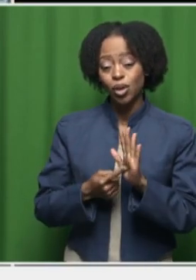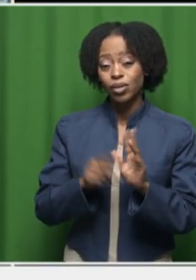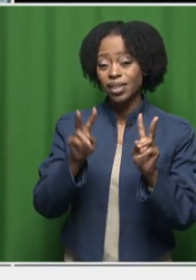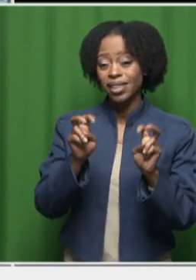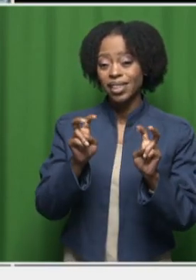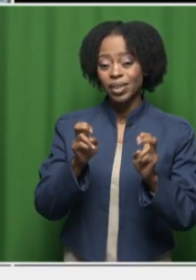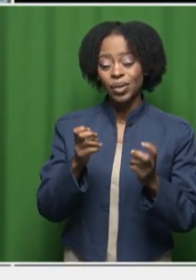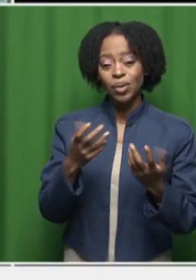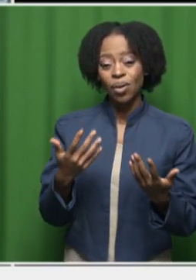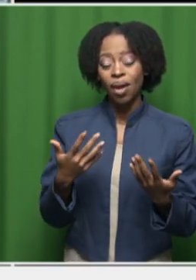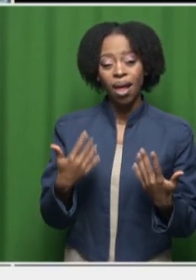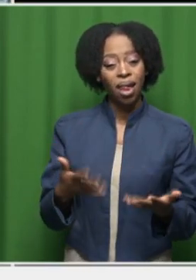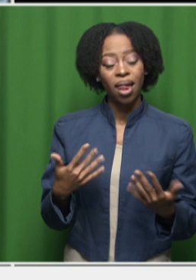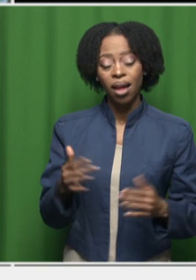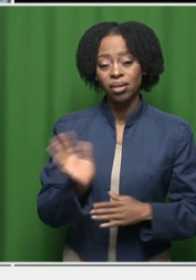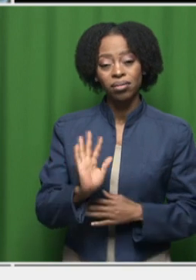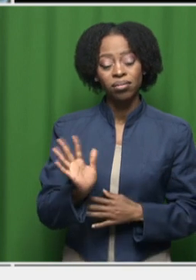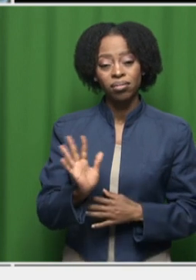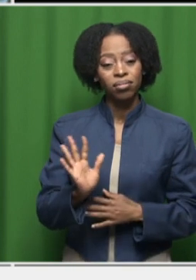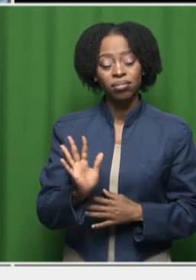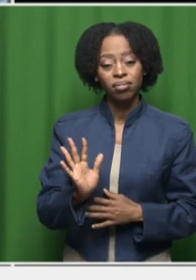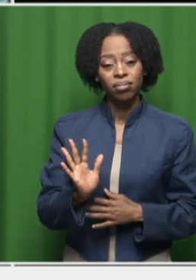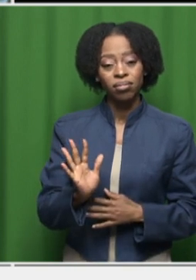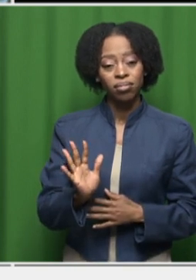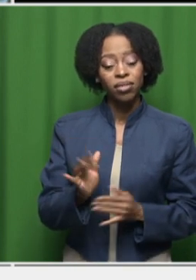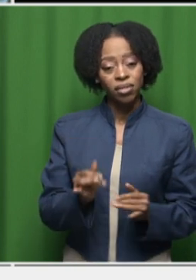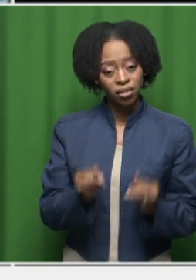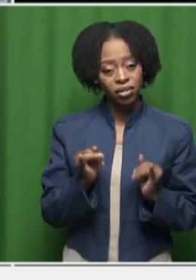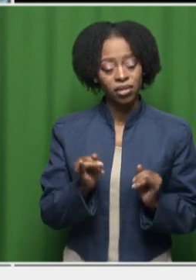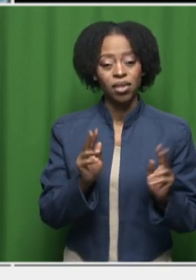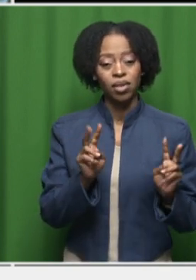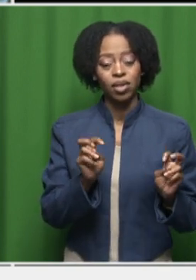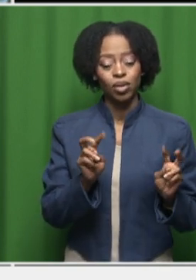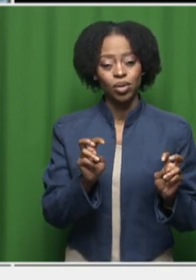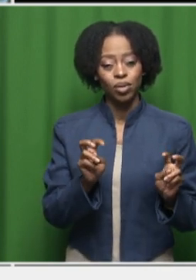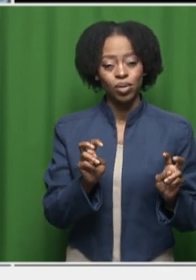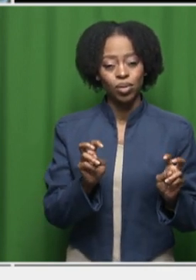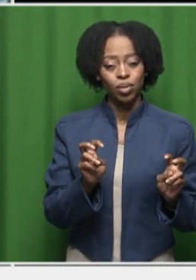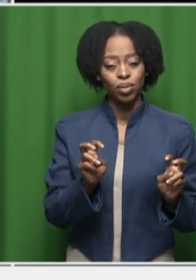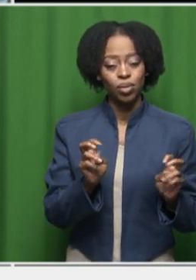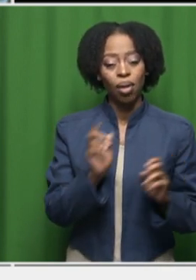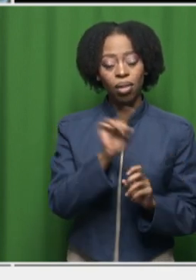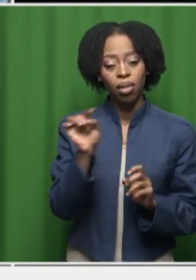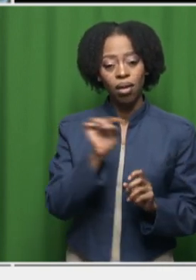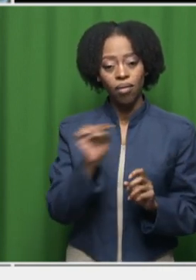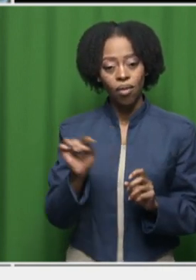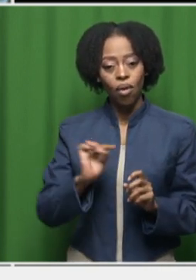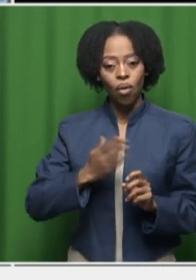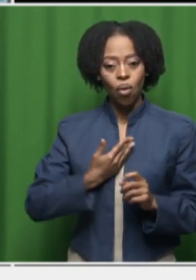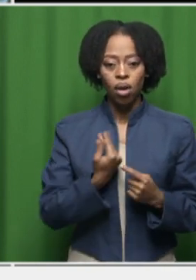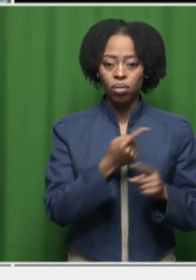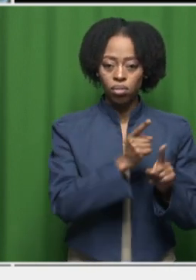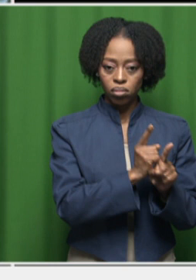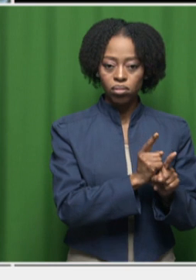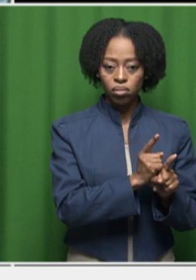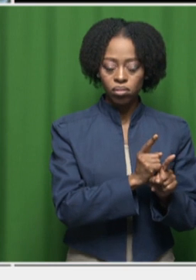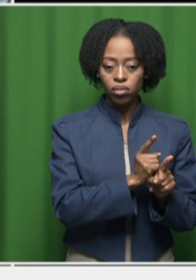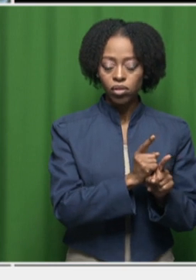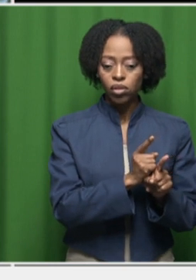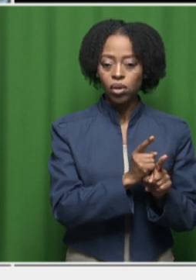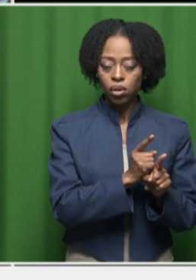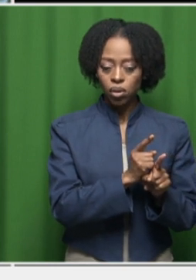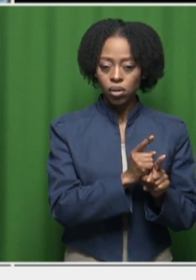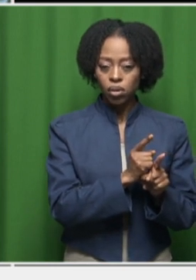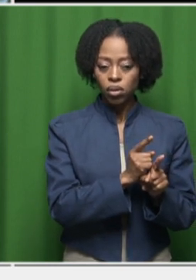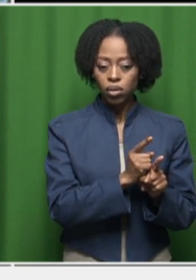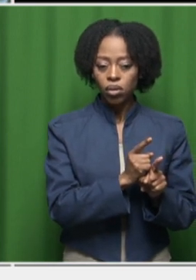not a light issue, it's a very big issue, and therefore we wanted to go to the Apex Court, which is the Crown Court. I